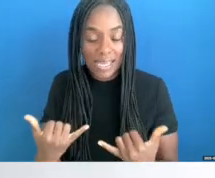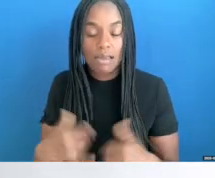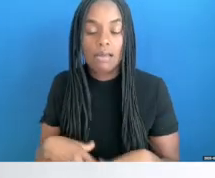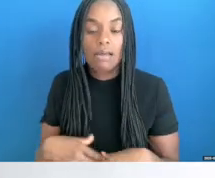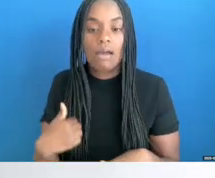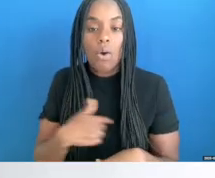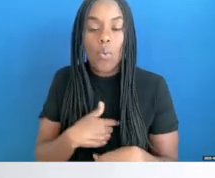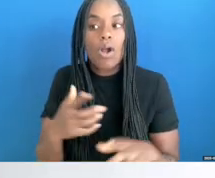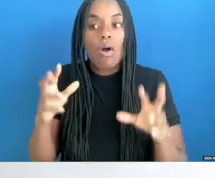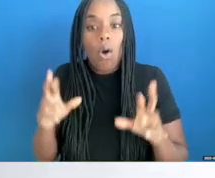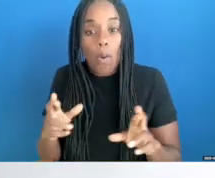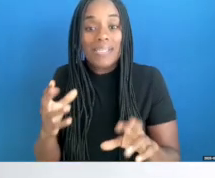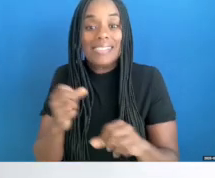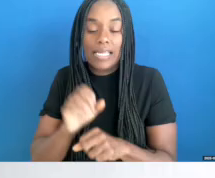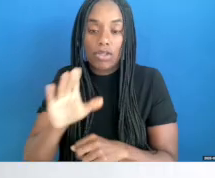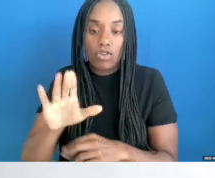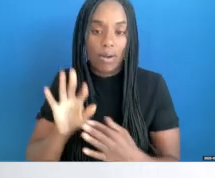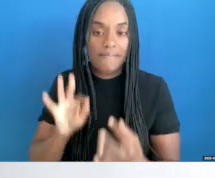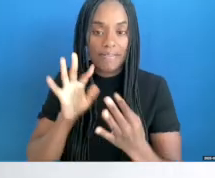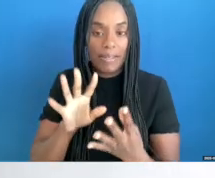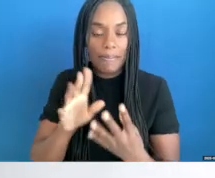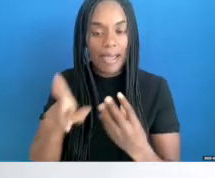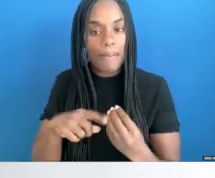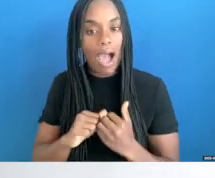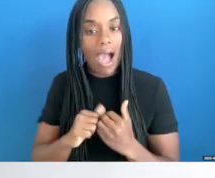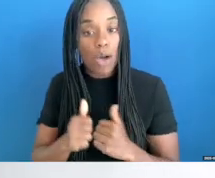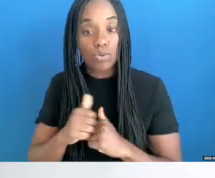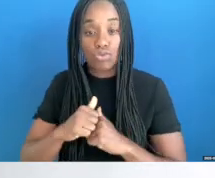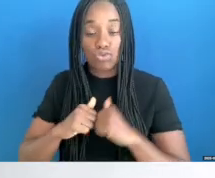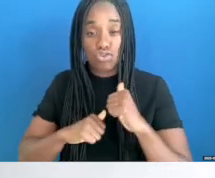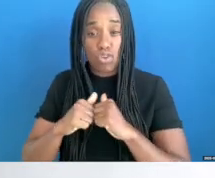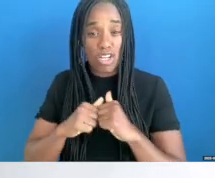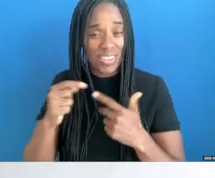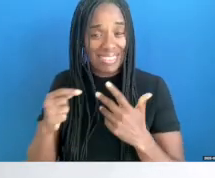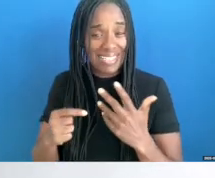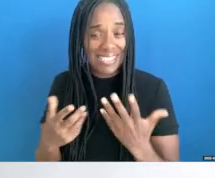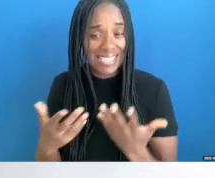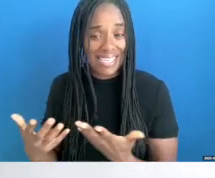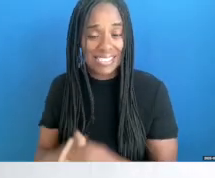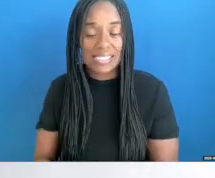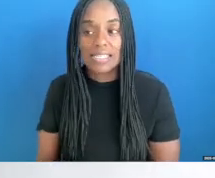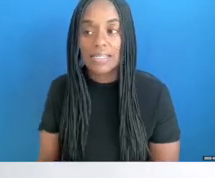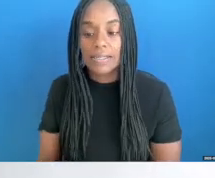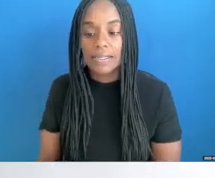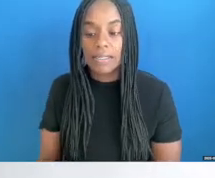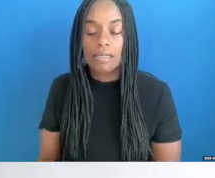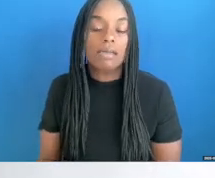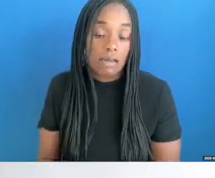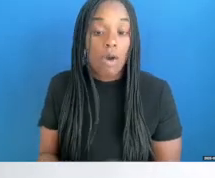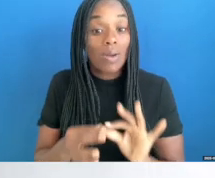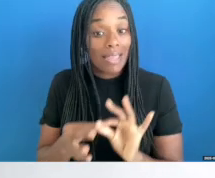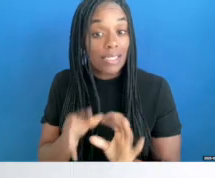hoping to get your feedback on how we should structure these things. If when it comes to the older vehicles,